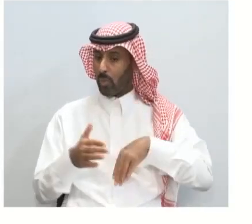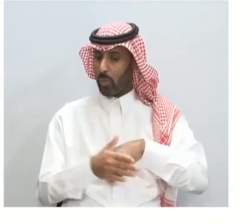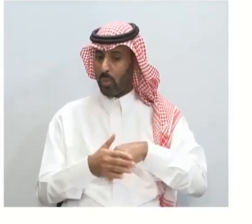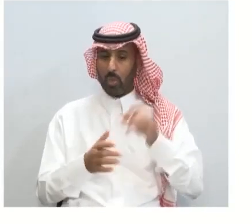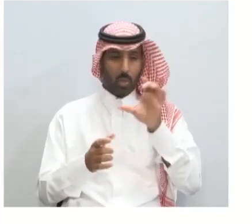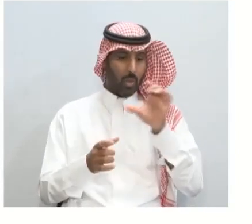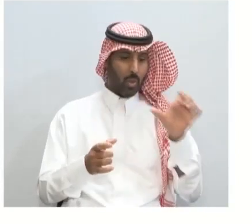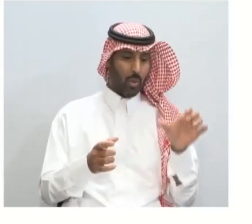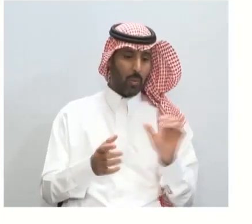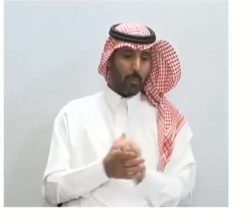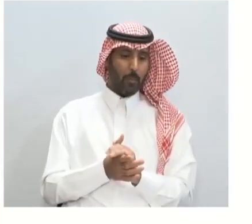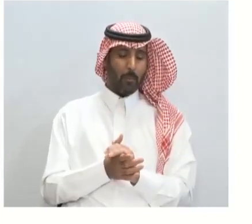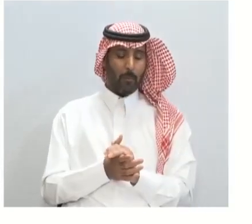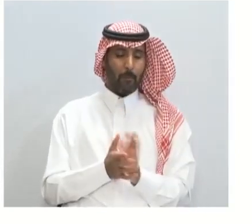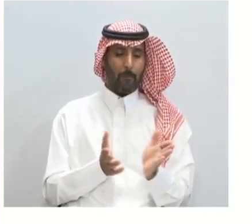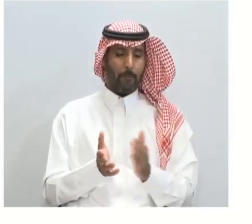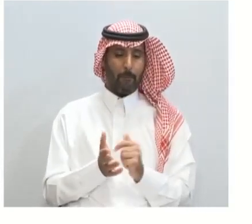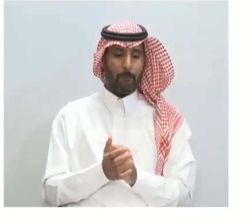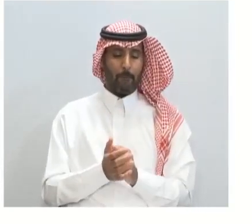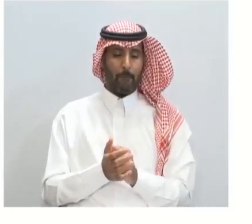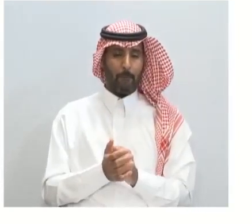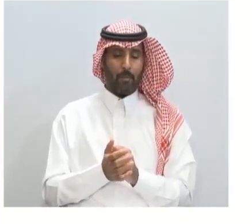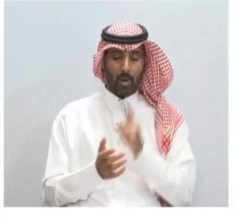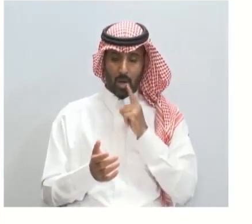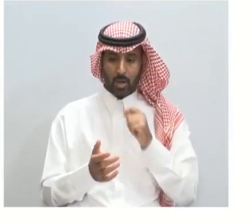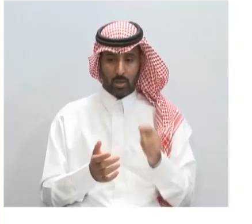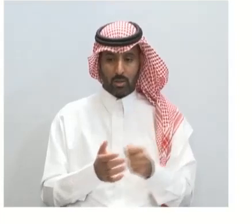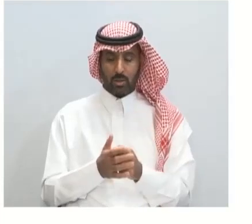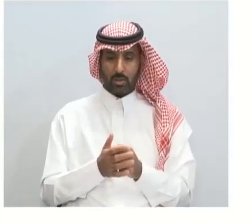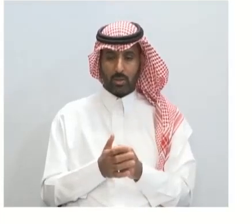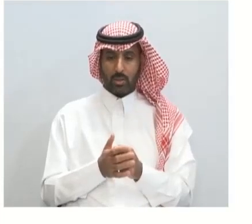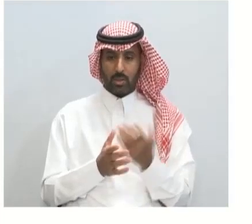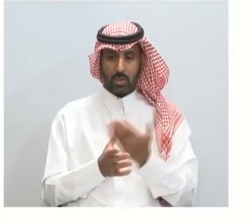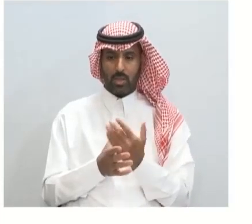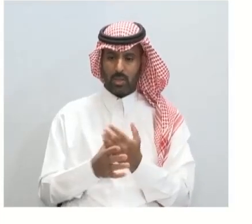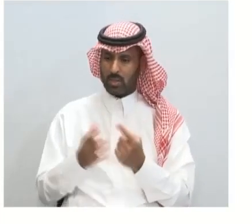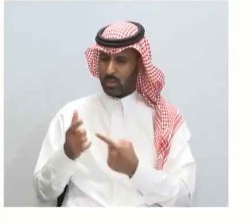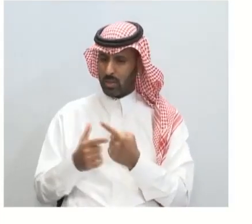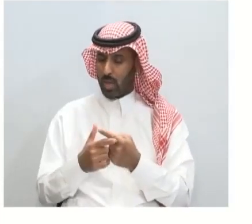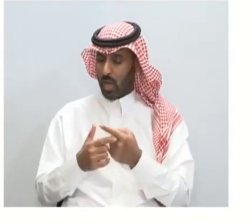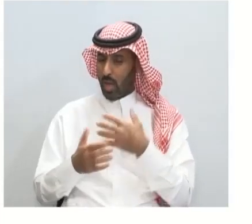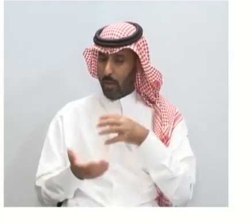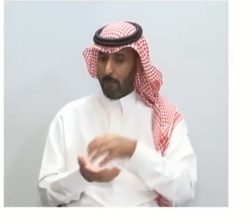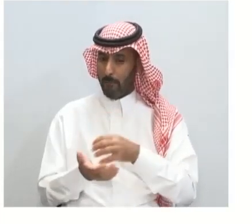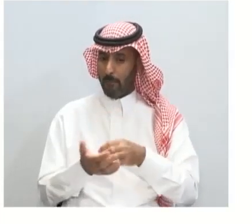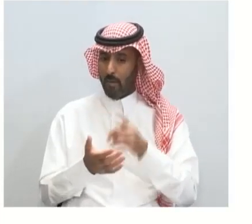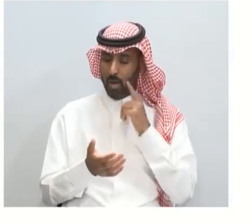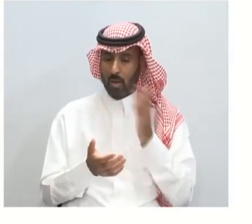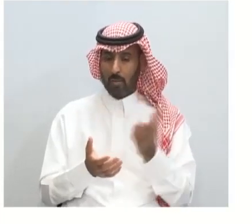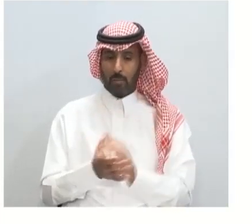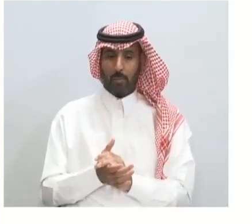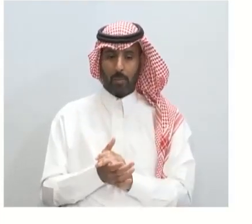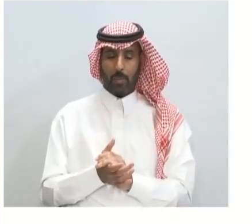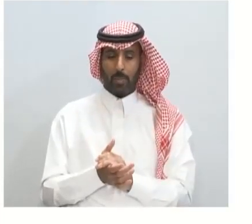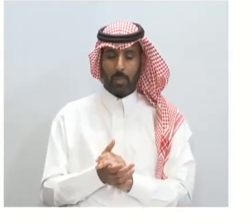or um or umpire and a game makes cause about uh plays such as foul